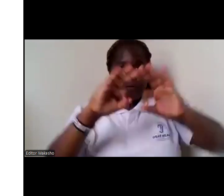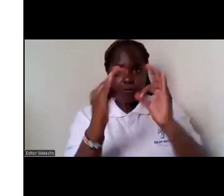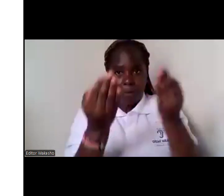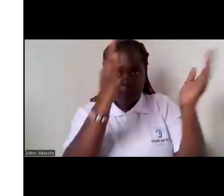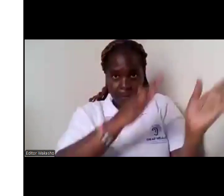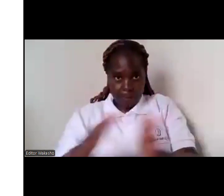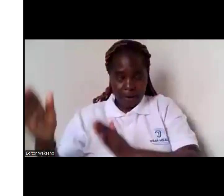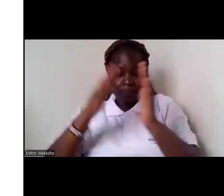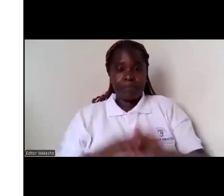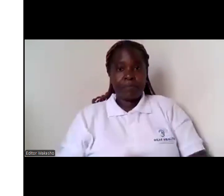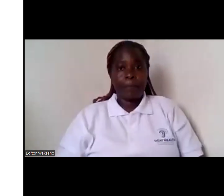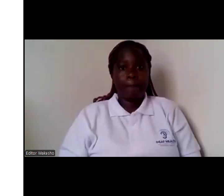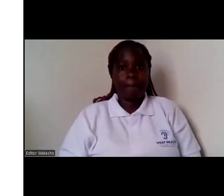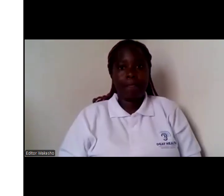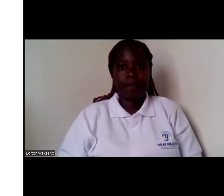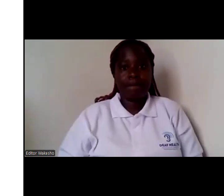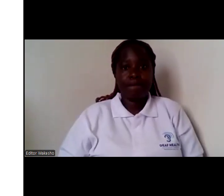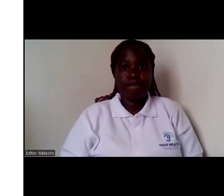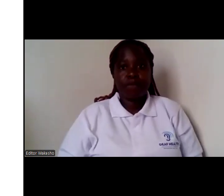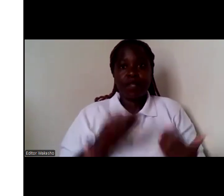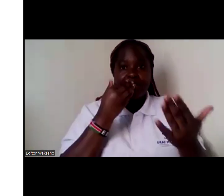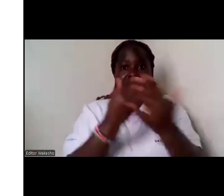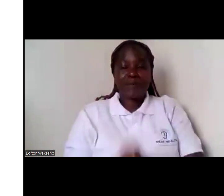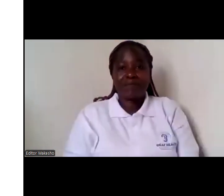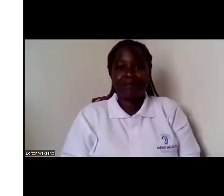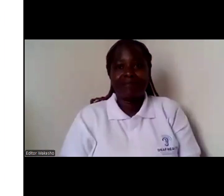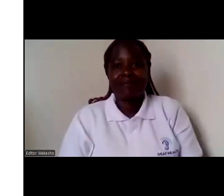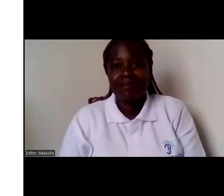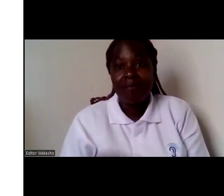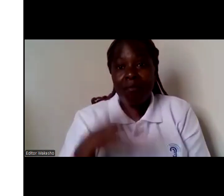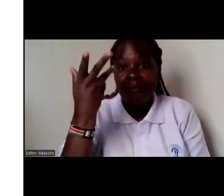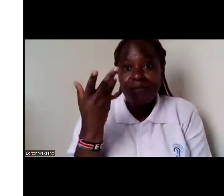contraceptive method? Thank you.